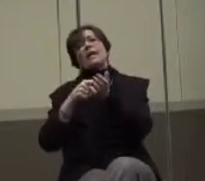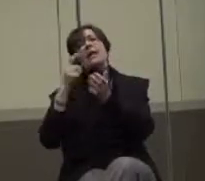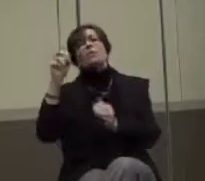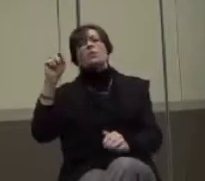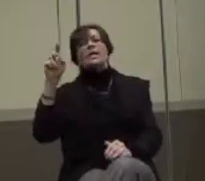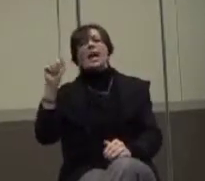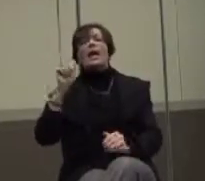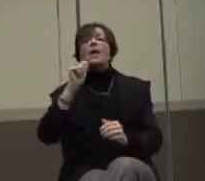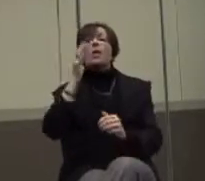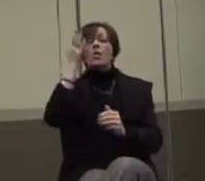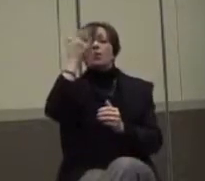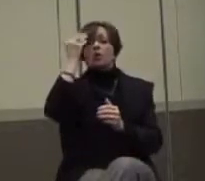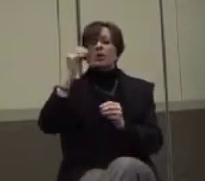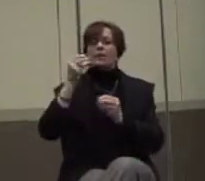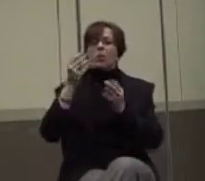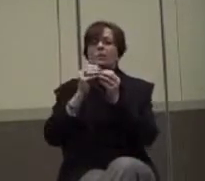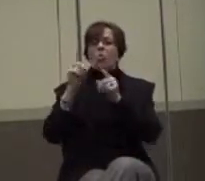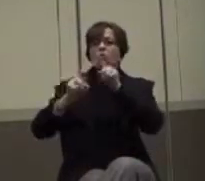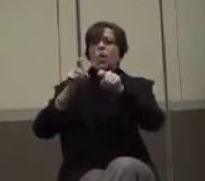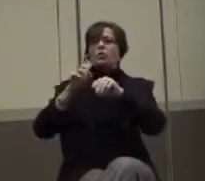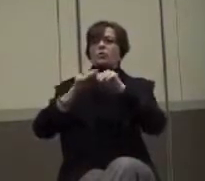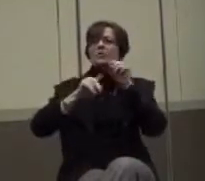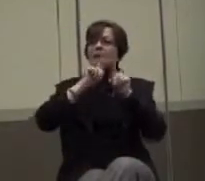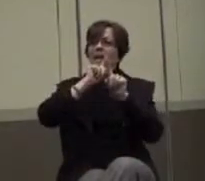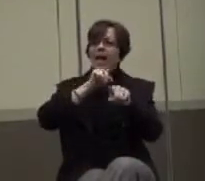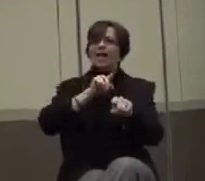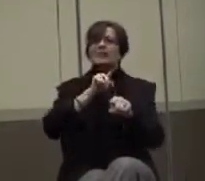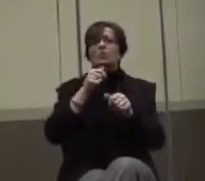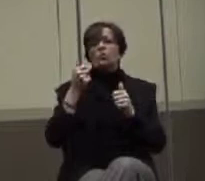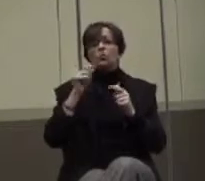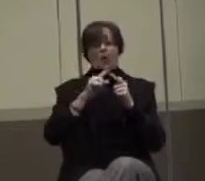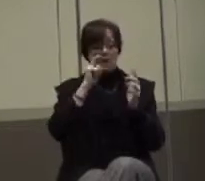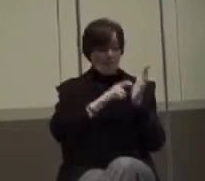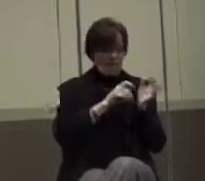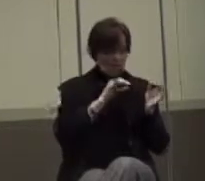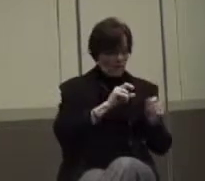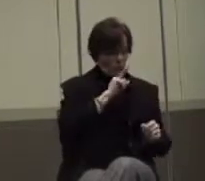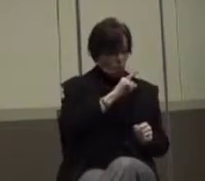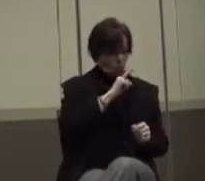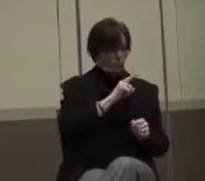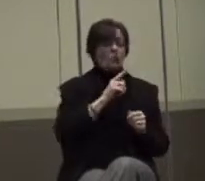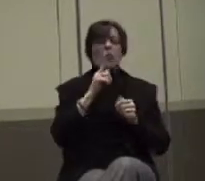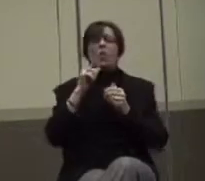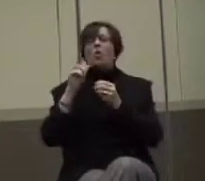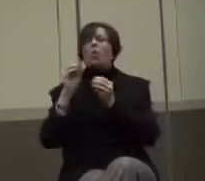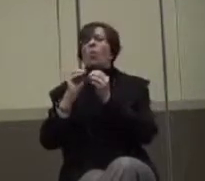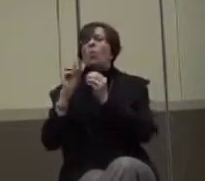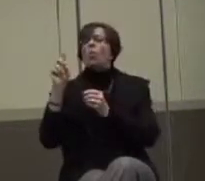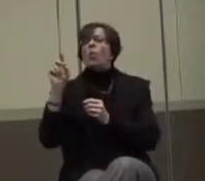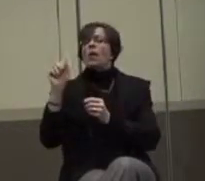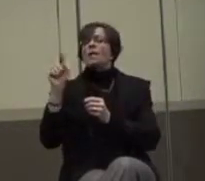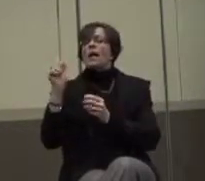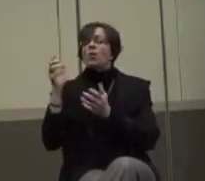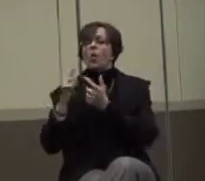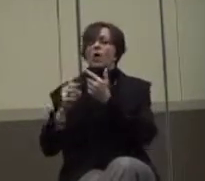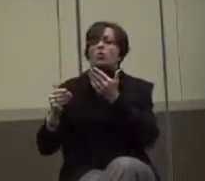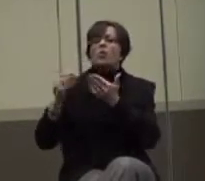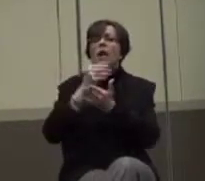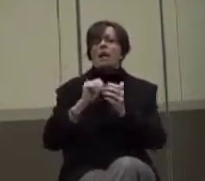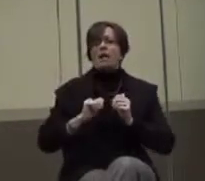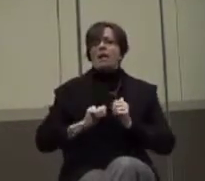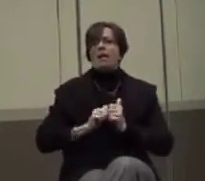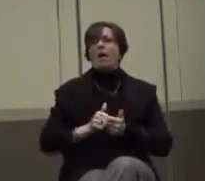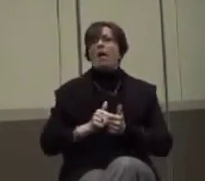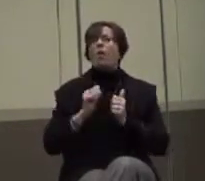answers. And so we'll have you try to identify, if that's the case, what more data would you like to get and how would you get it? How would you actually set